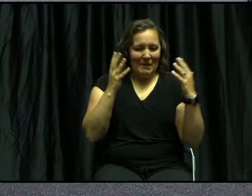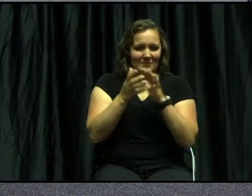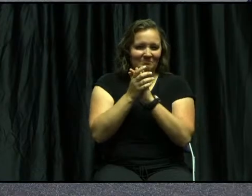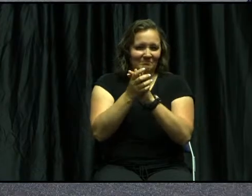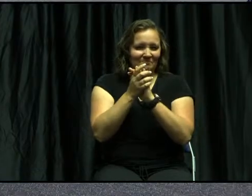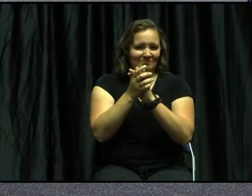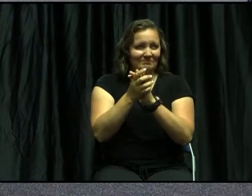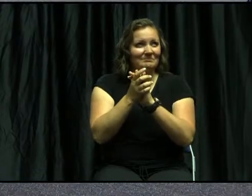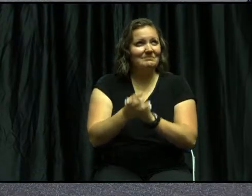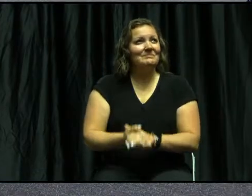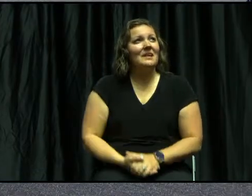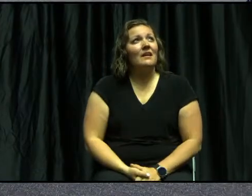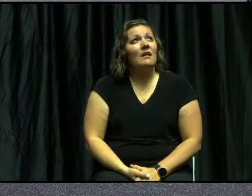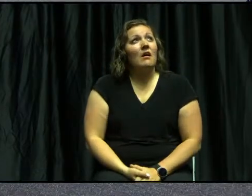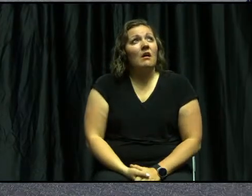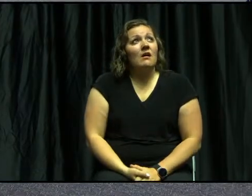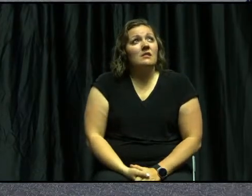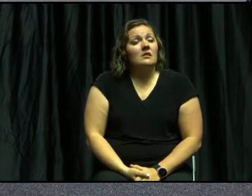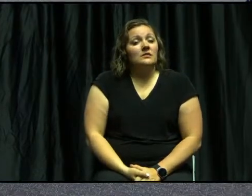Congratulations.